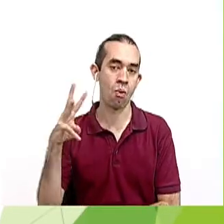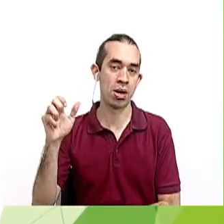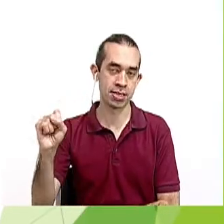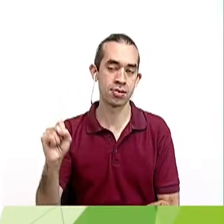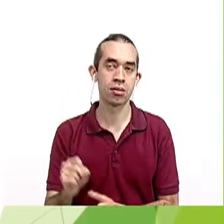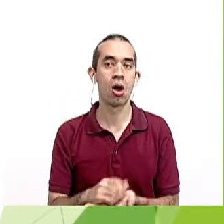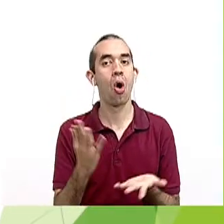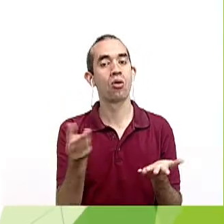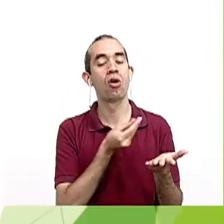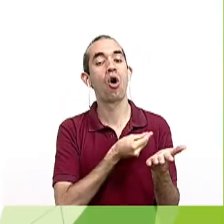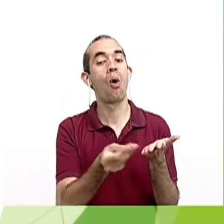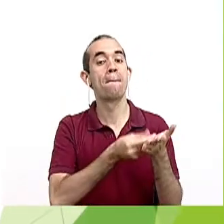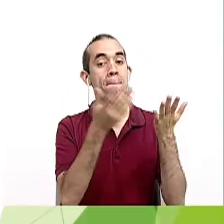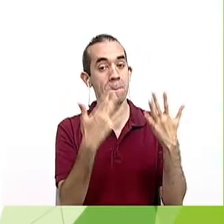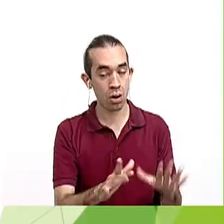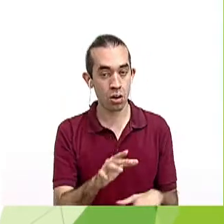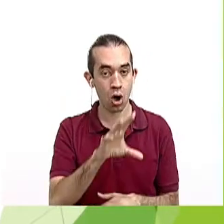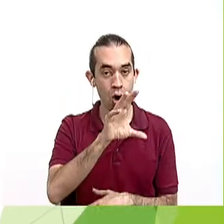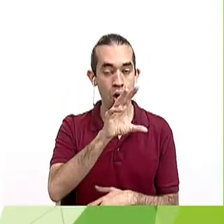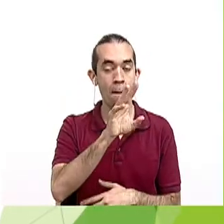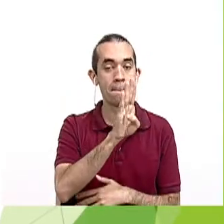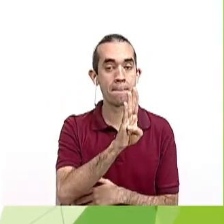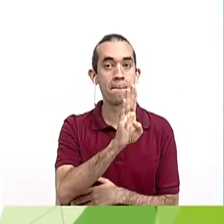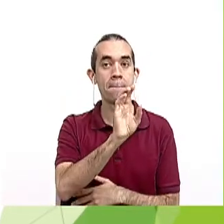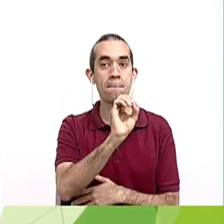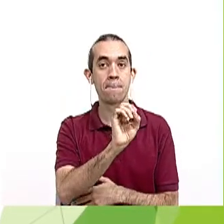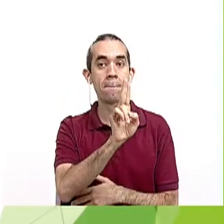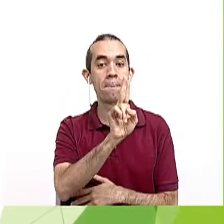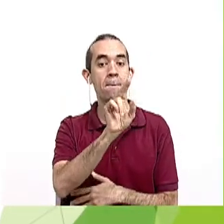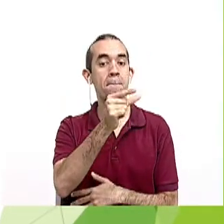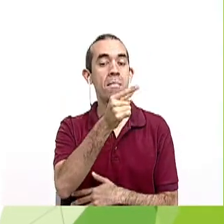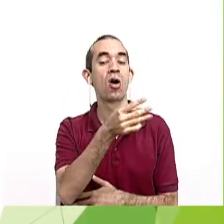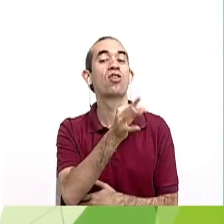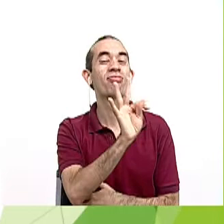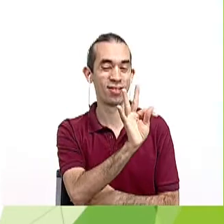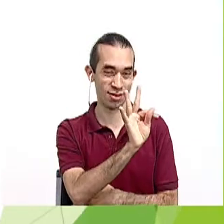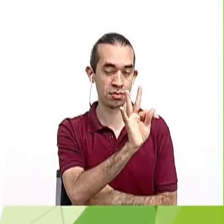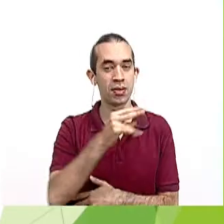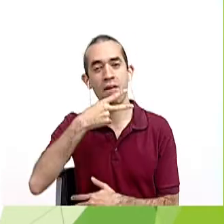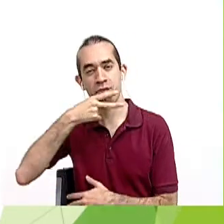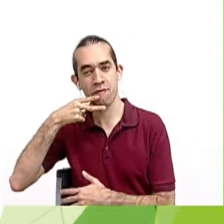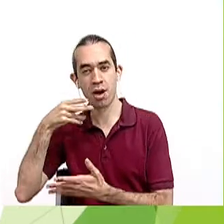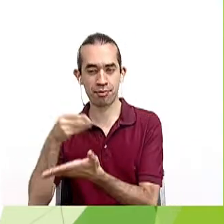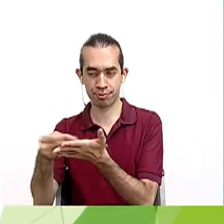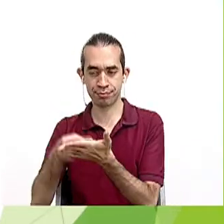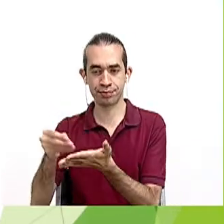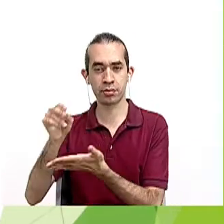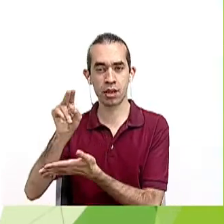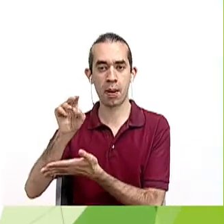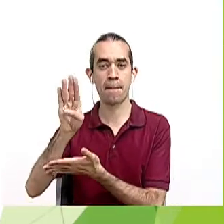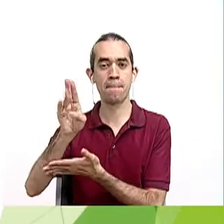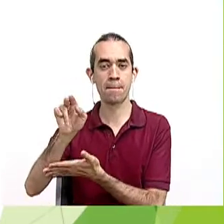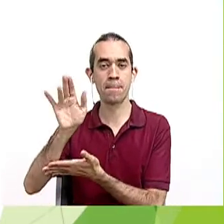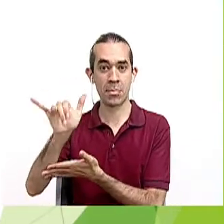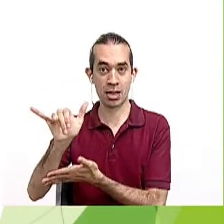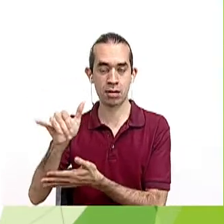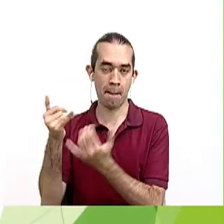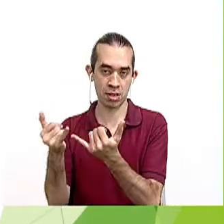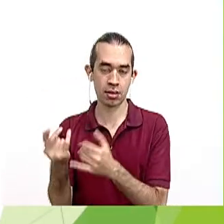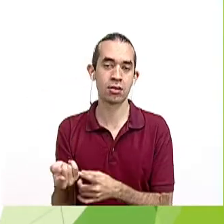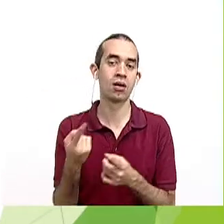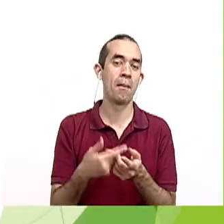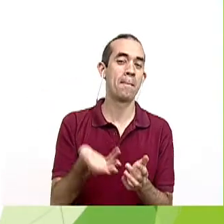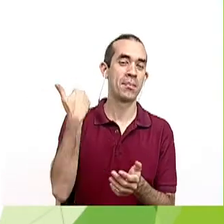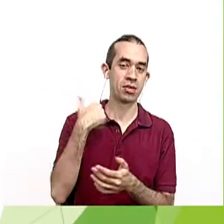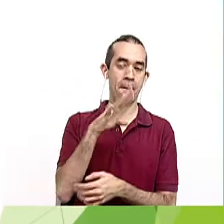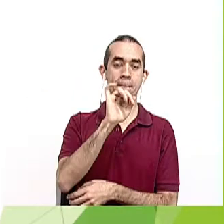of tomatoes. The verb bought is the past tense of the verb buy. Okay,